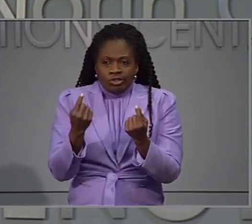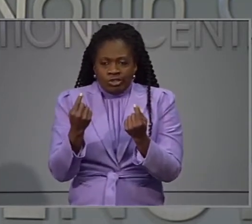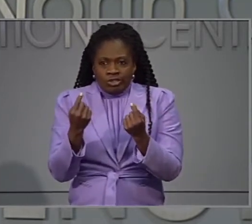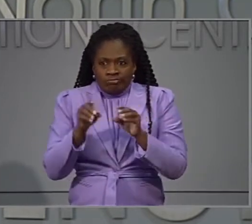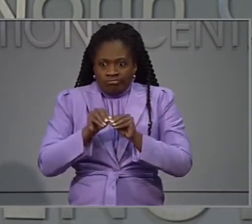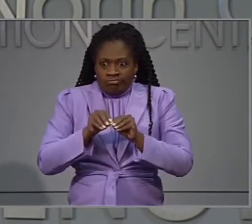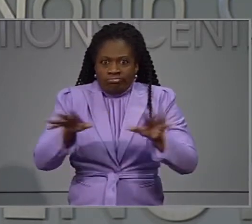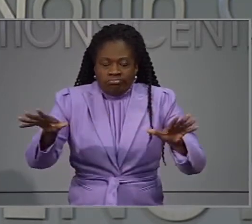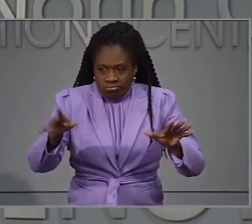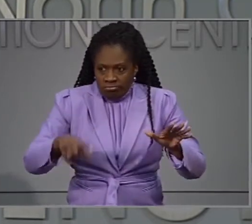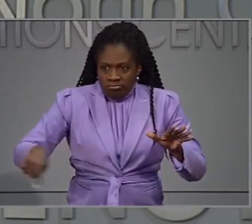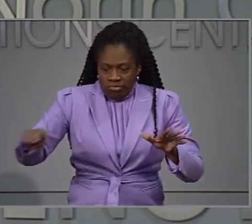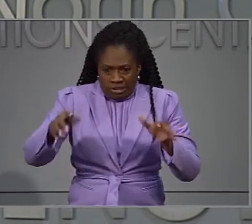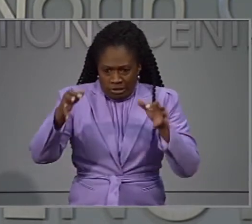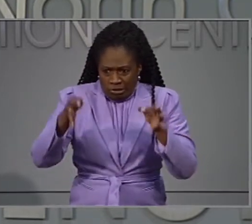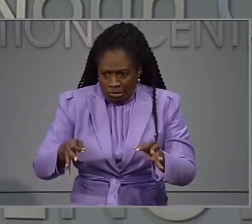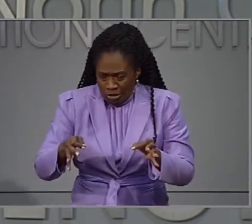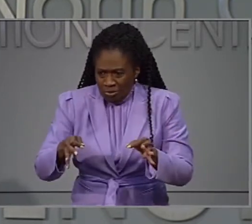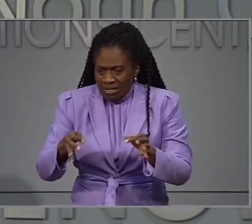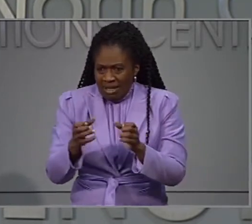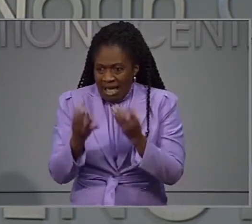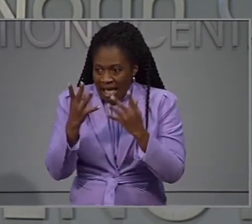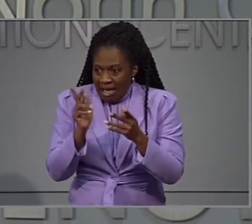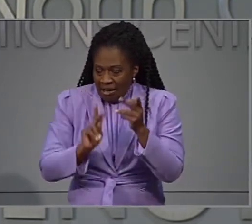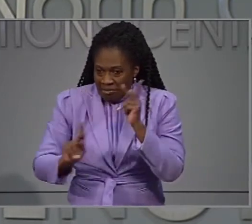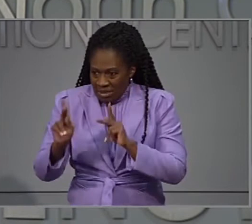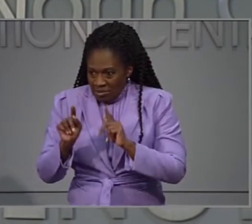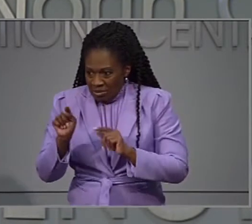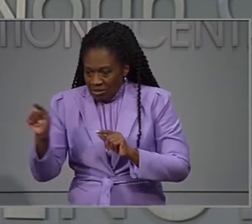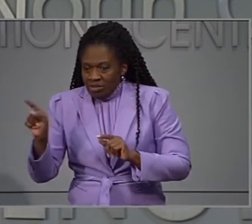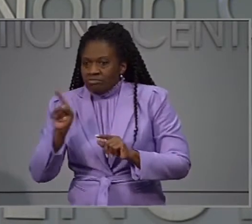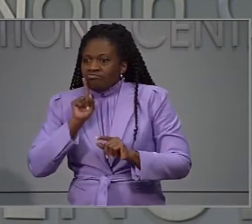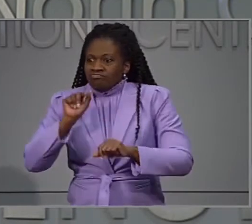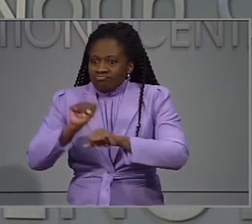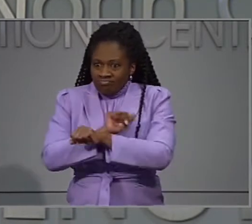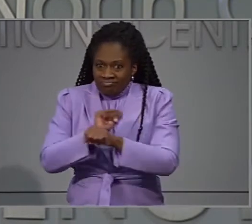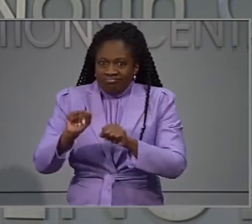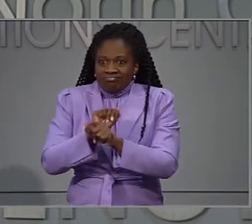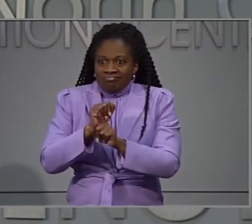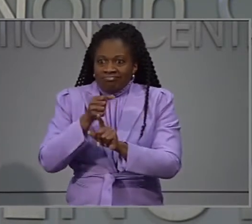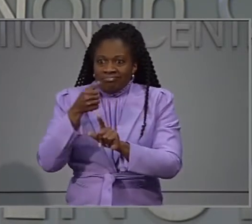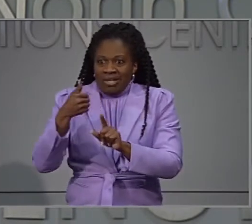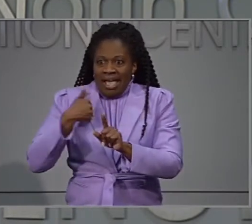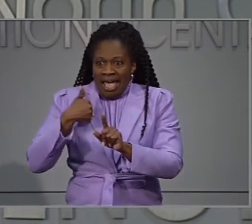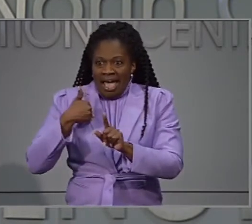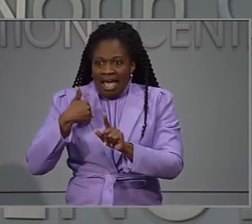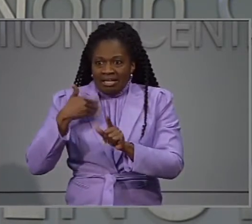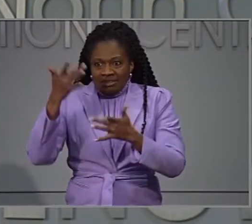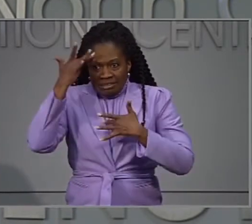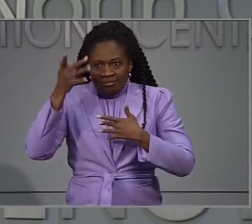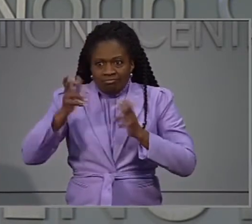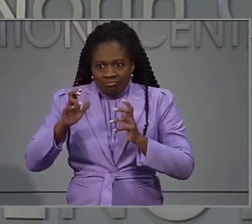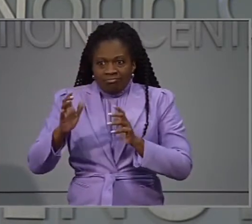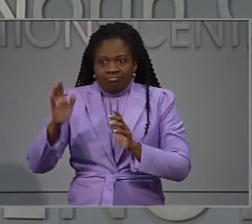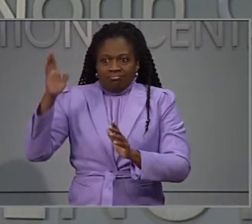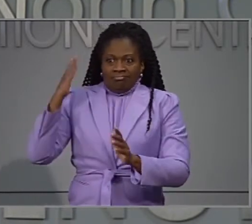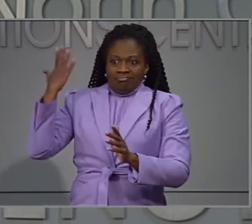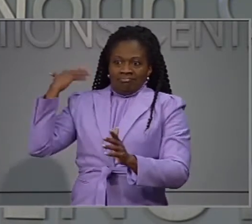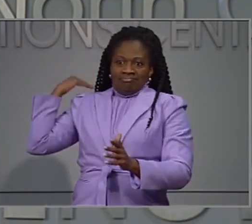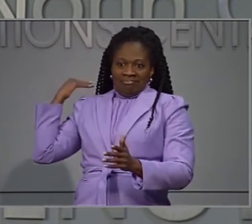deploy out there to determine how many people have actually had the disease and